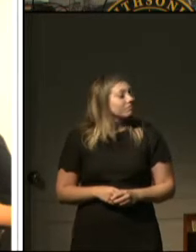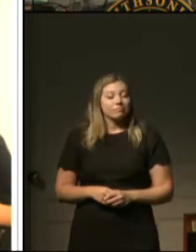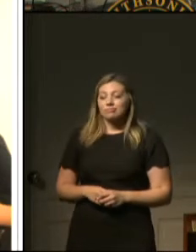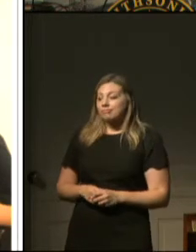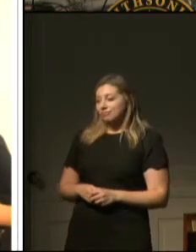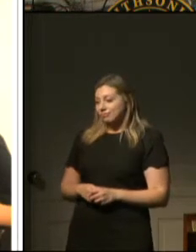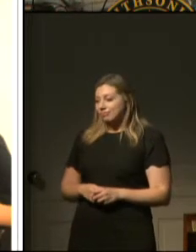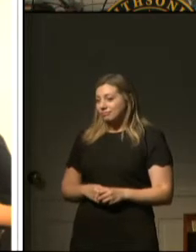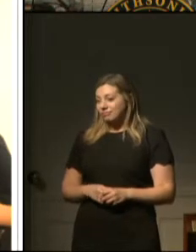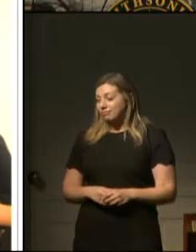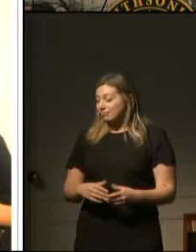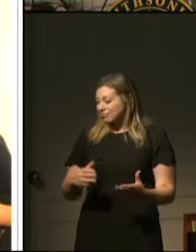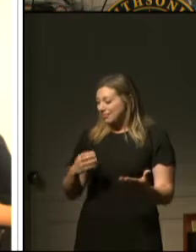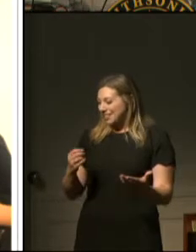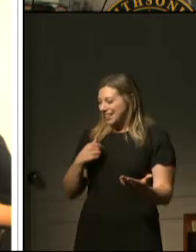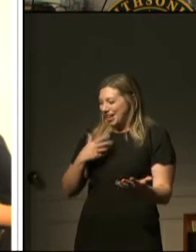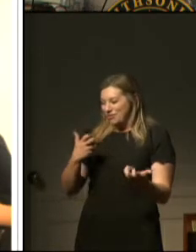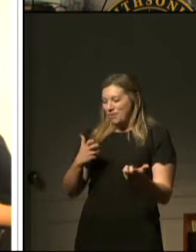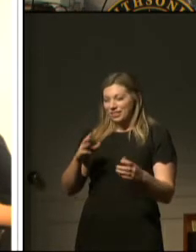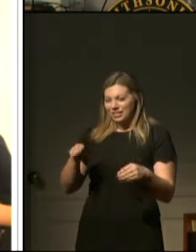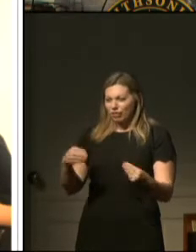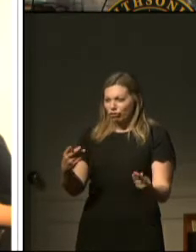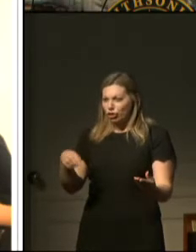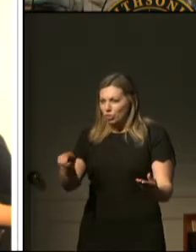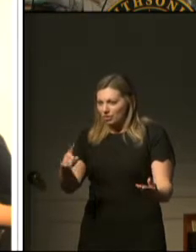And I wanted to give you a why.